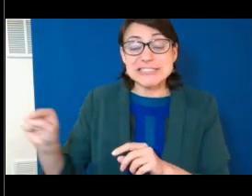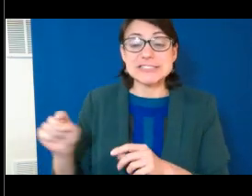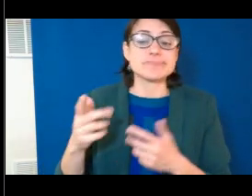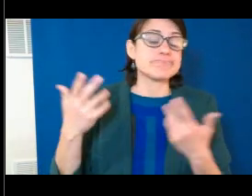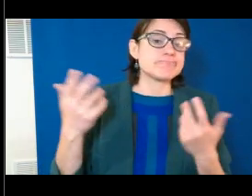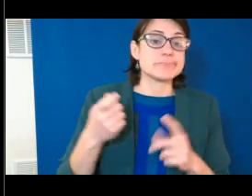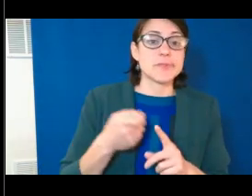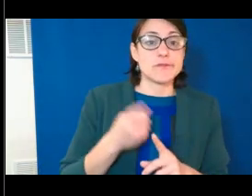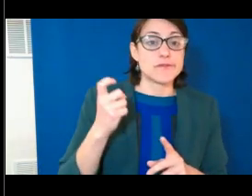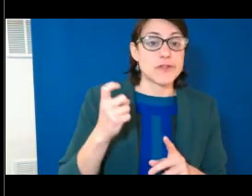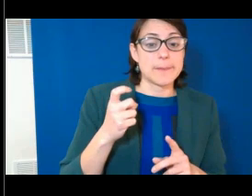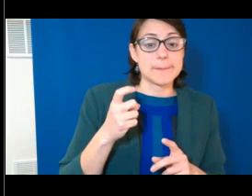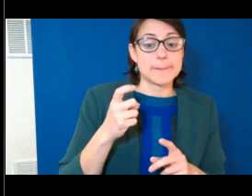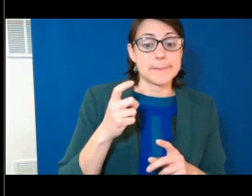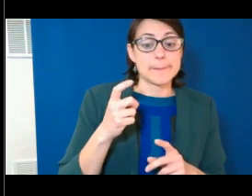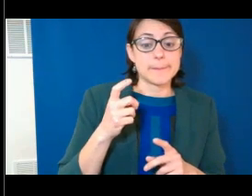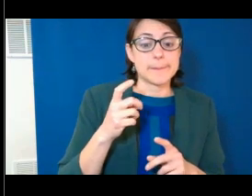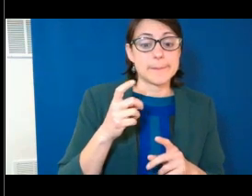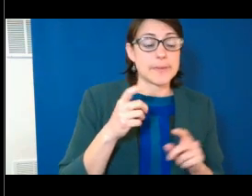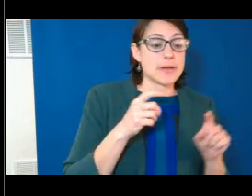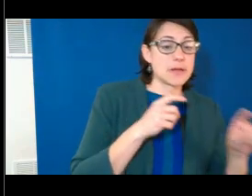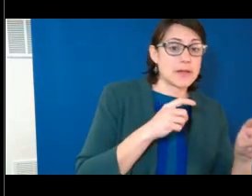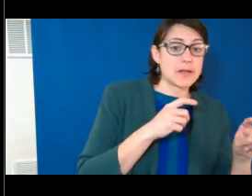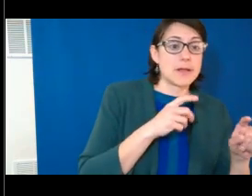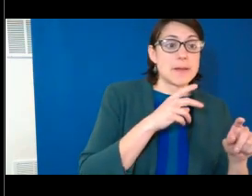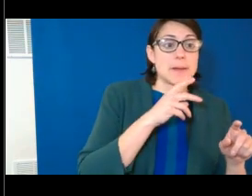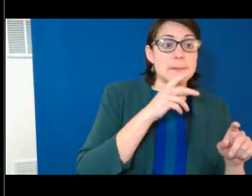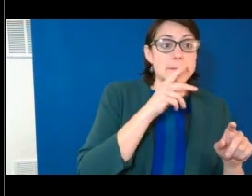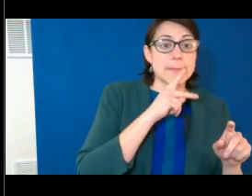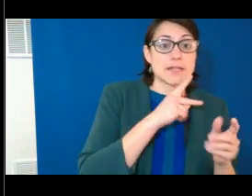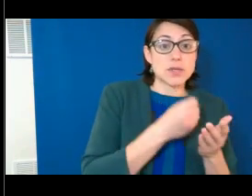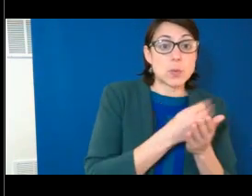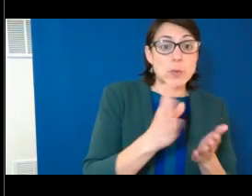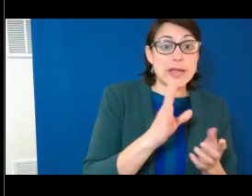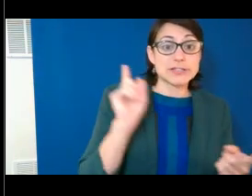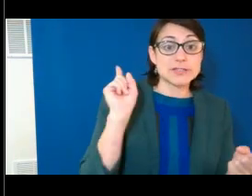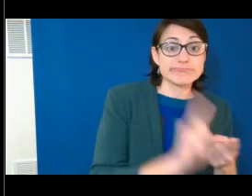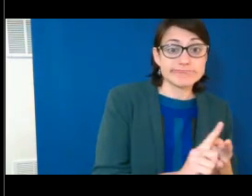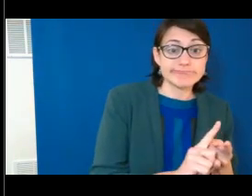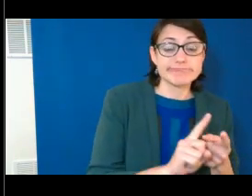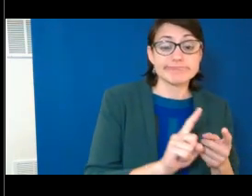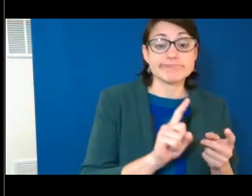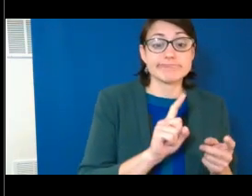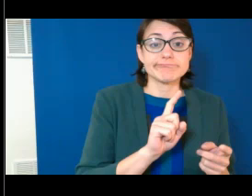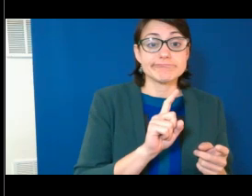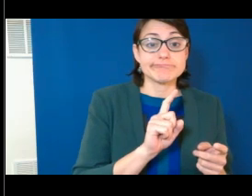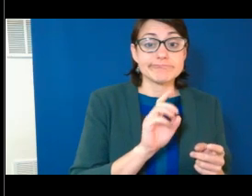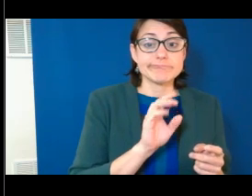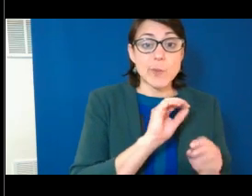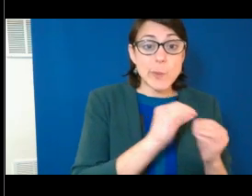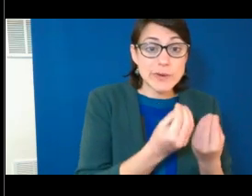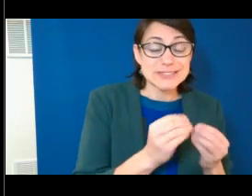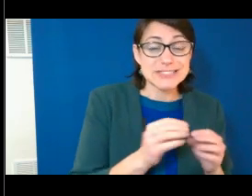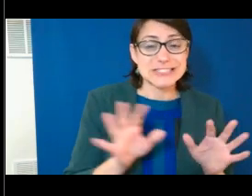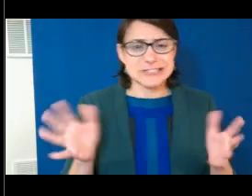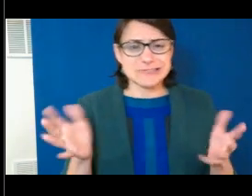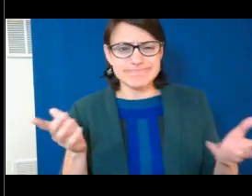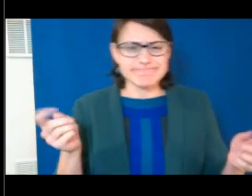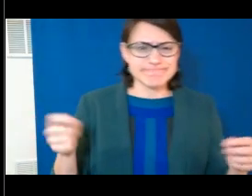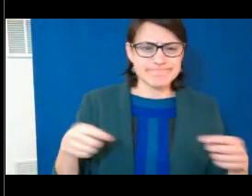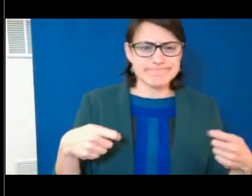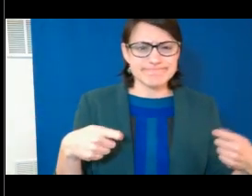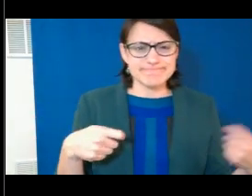went around and around and around several times. And a few of our board members are also in the